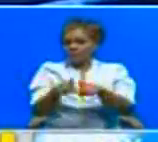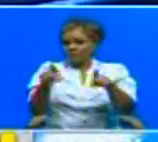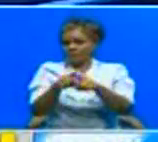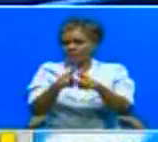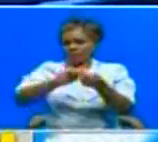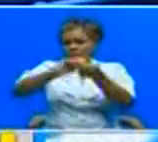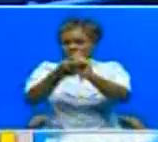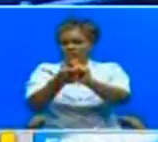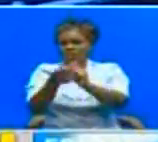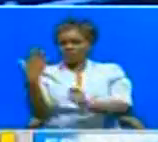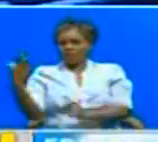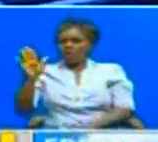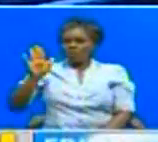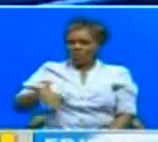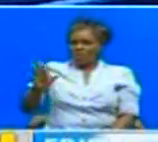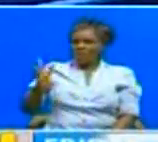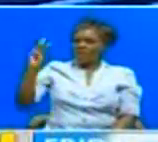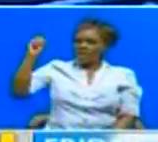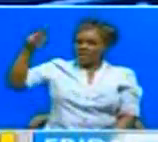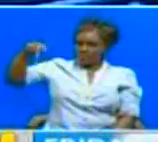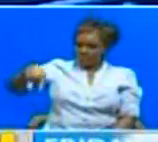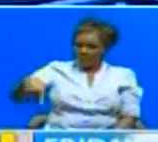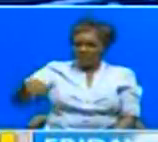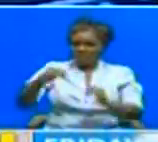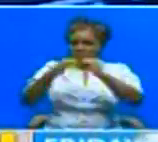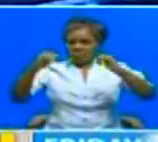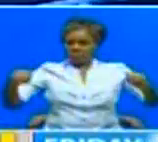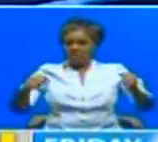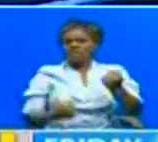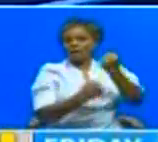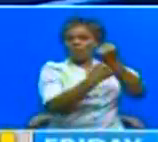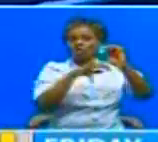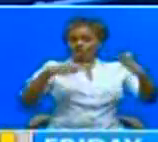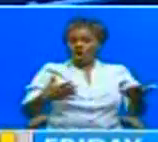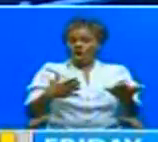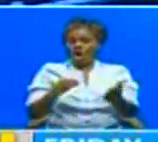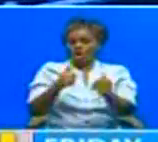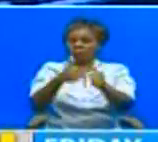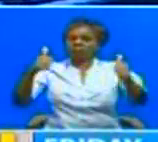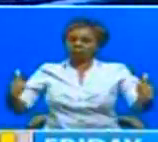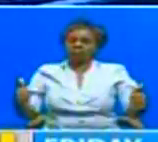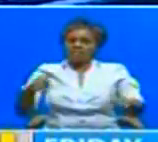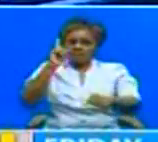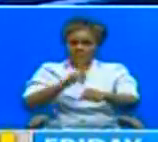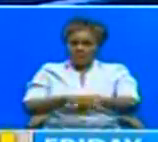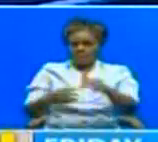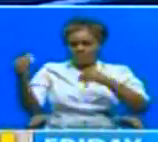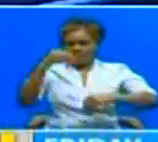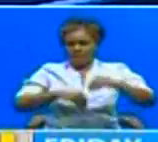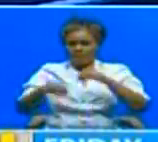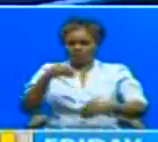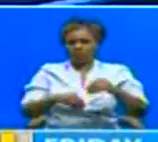twist of fate, even women MPs were split on whether to support or reject Juma's nomination during the